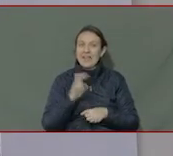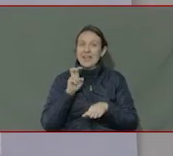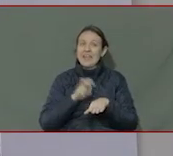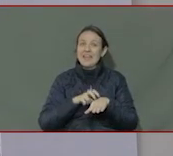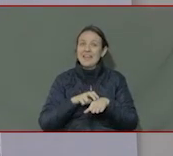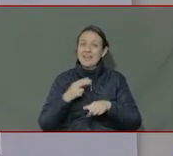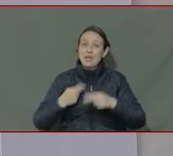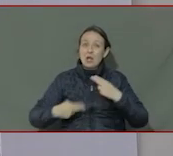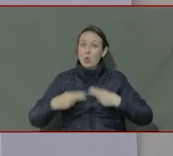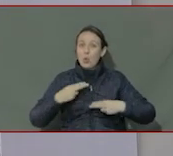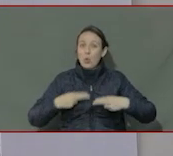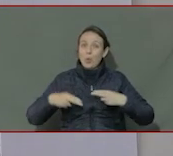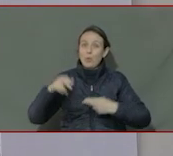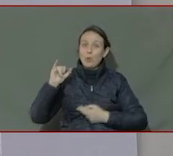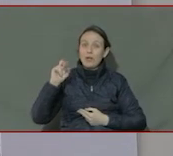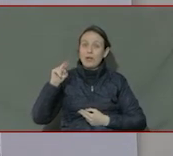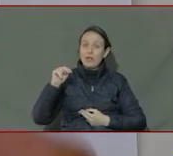much.